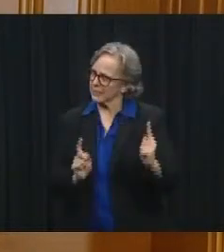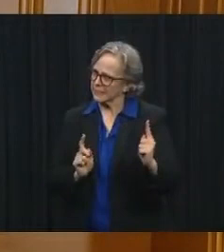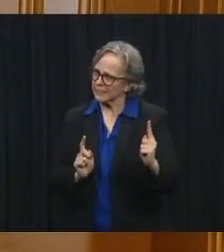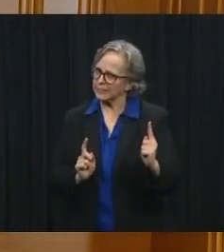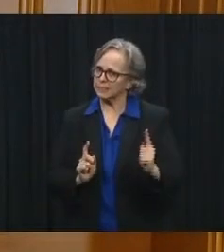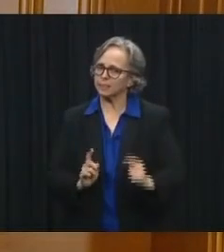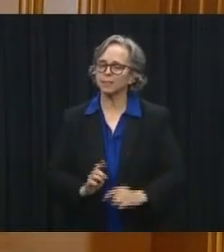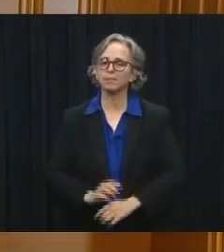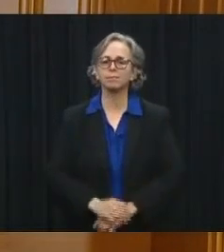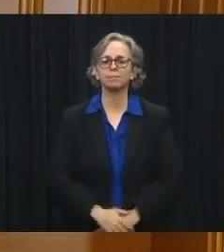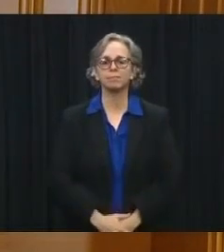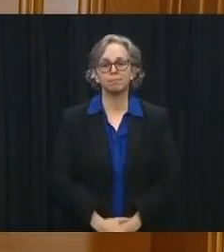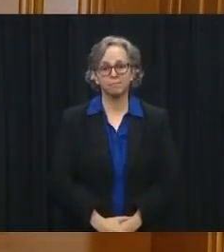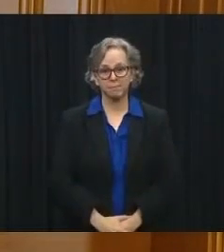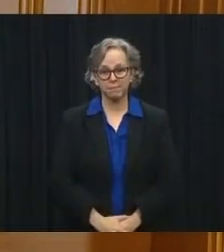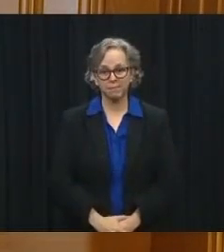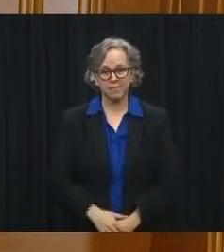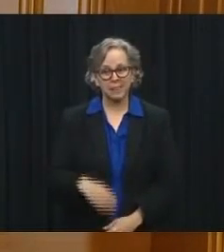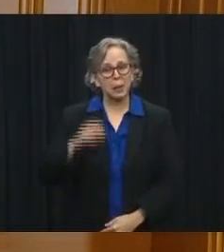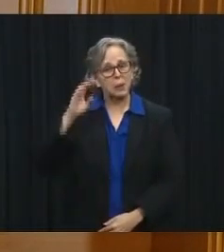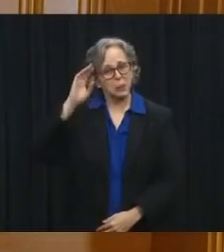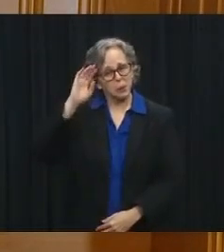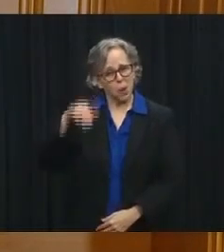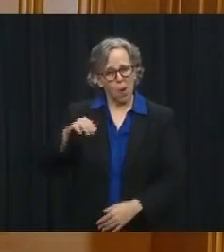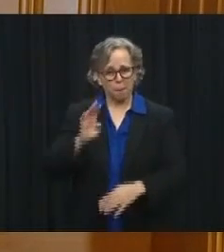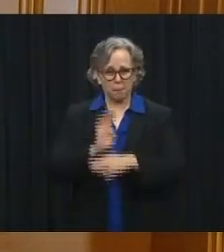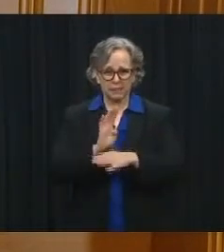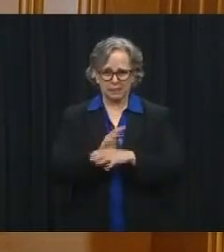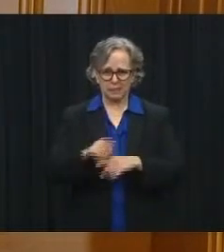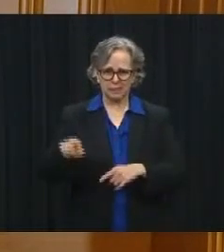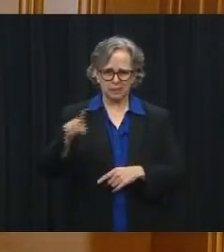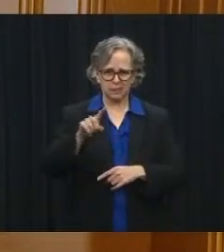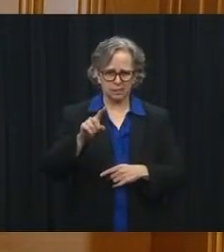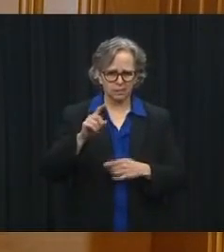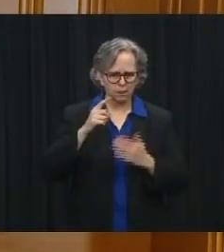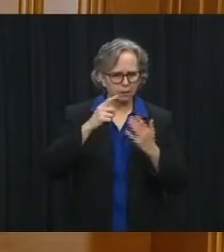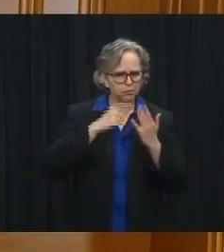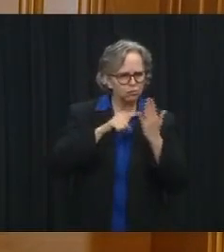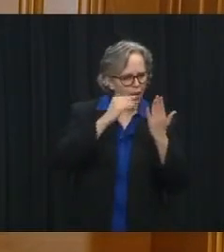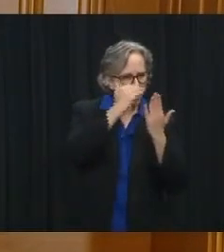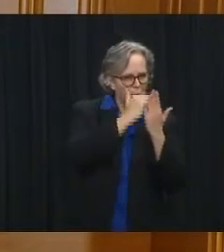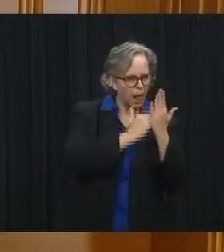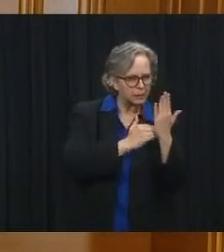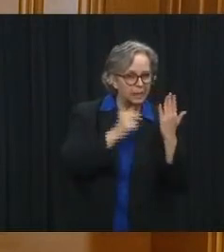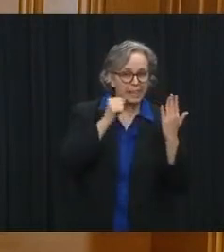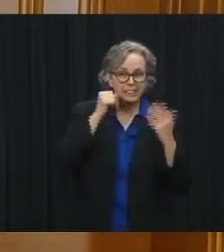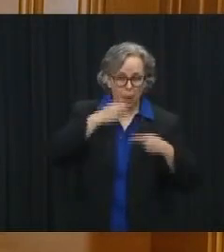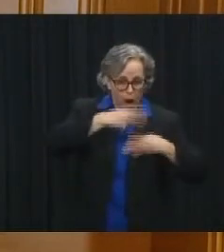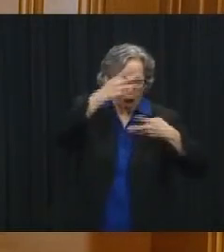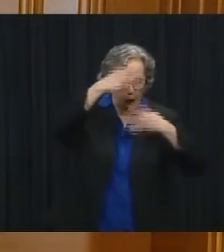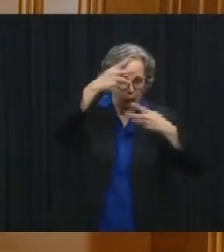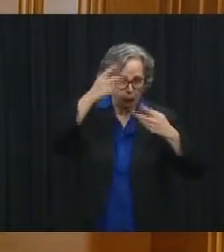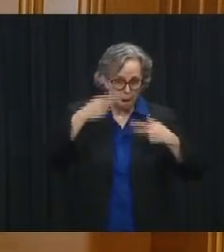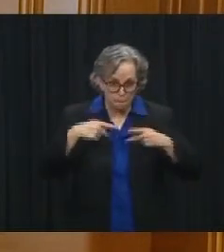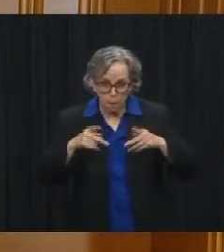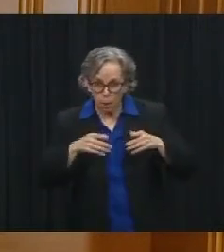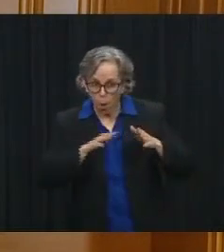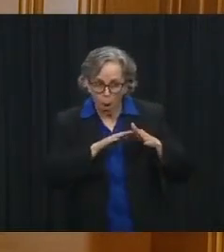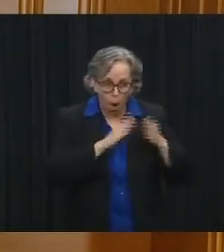are looking at the list that we put out yesterday and the guidance that we put out to see whether or not they can be open or